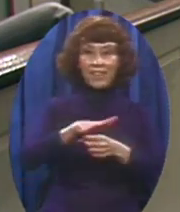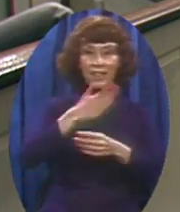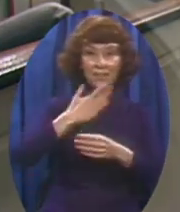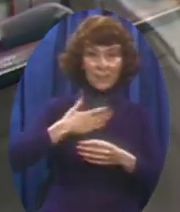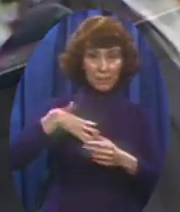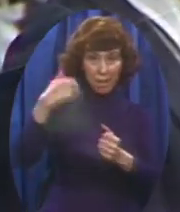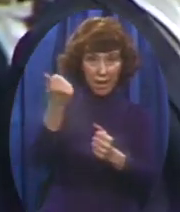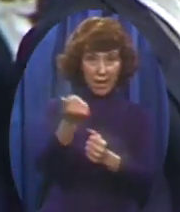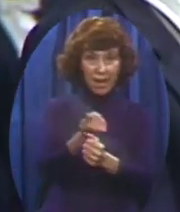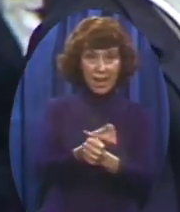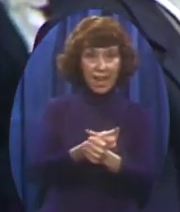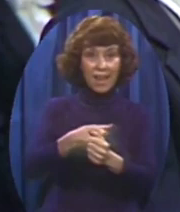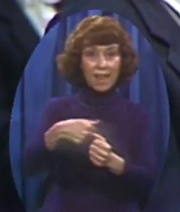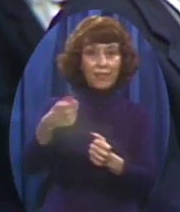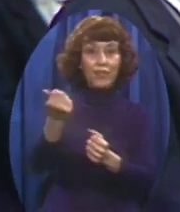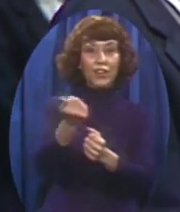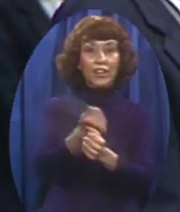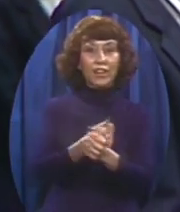Lord.